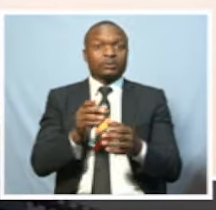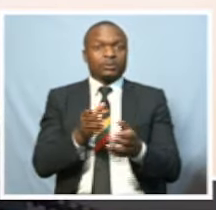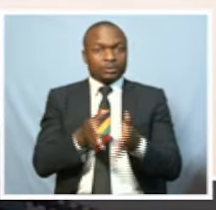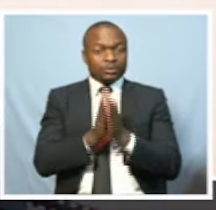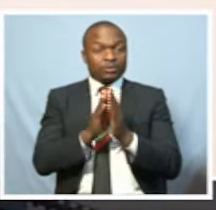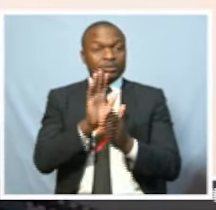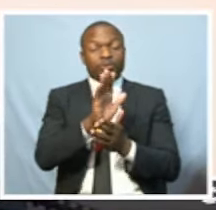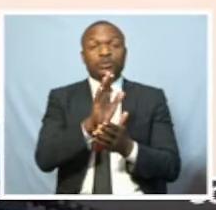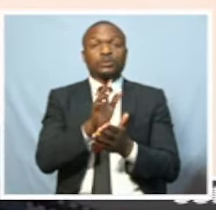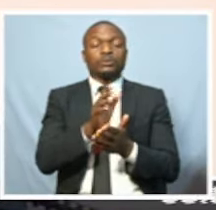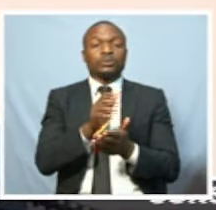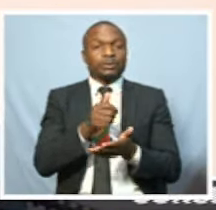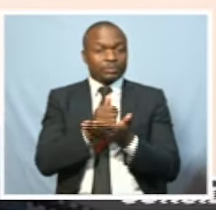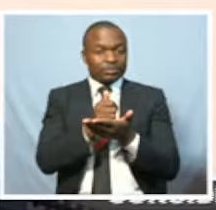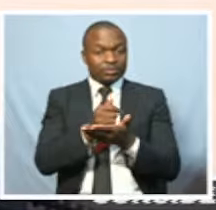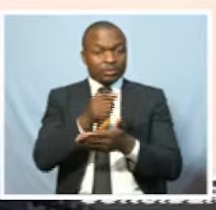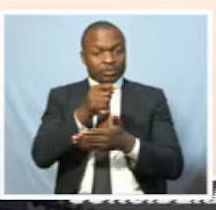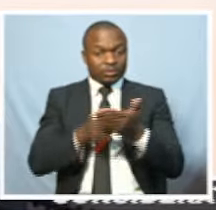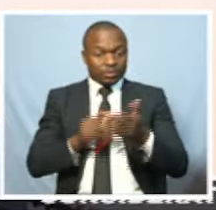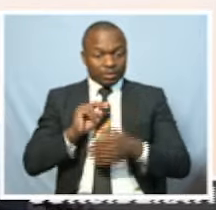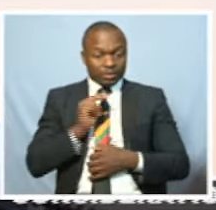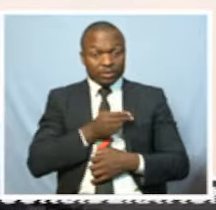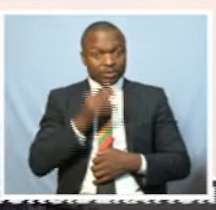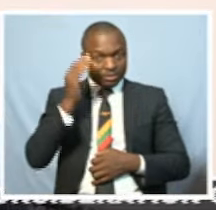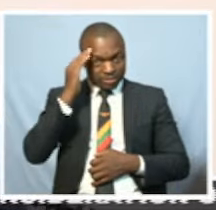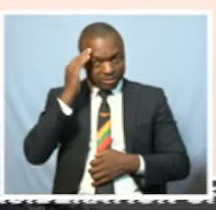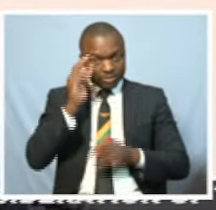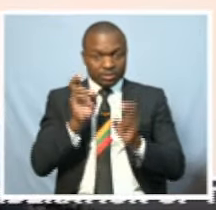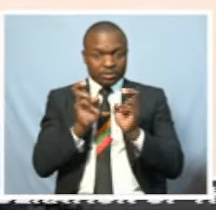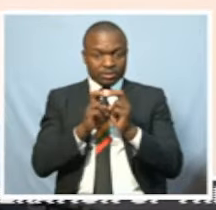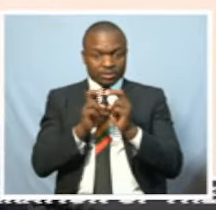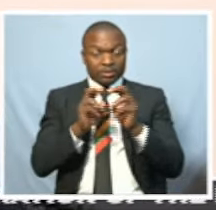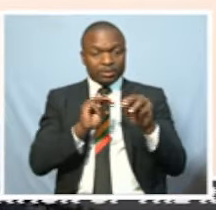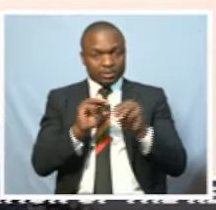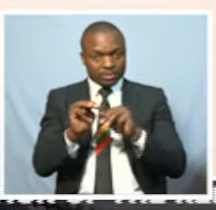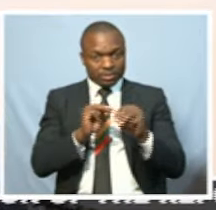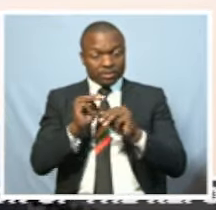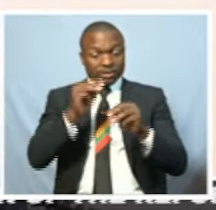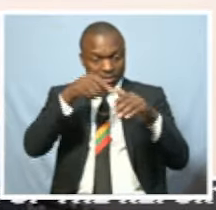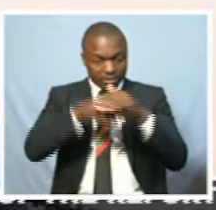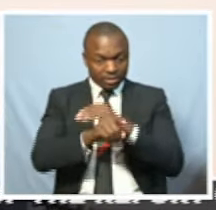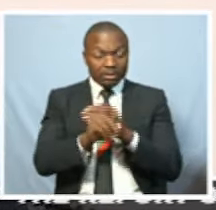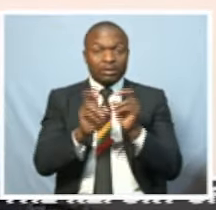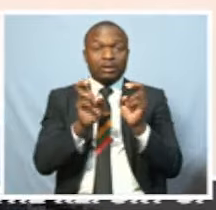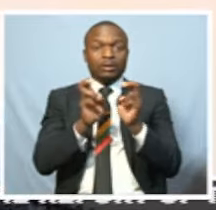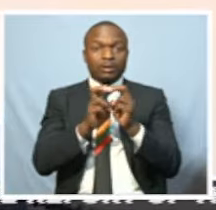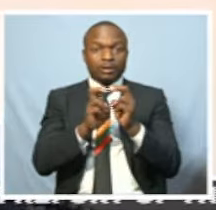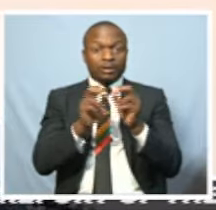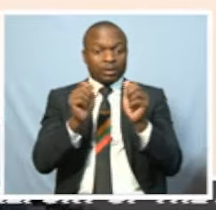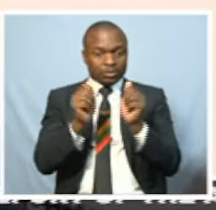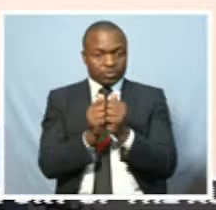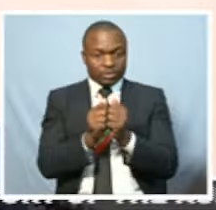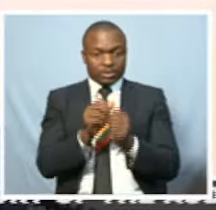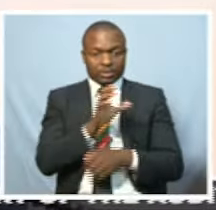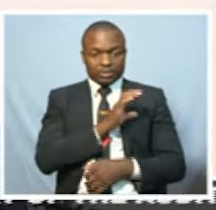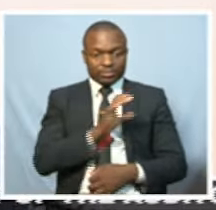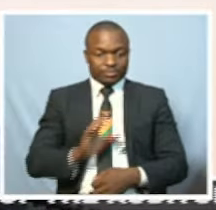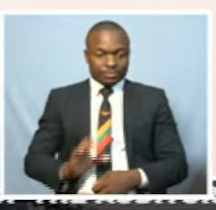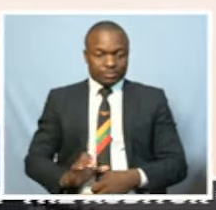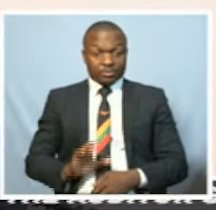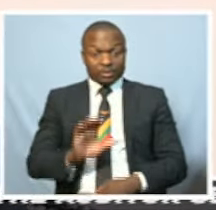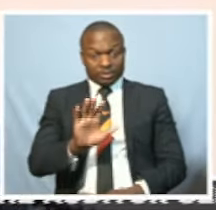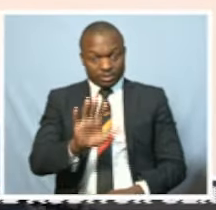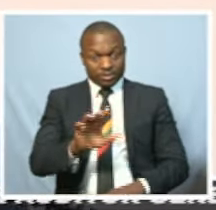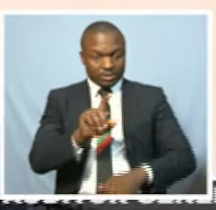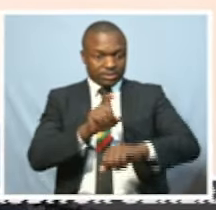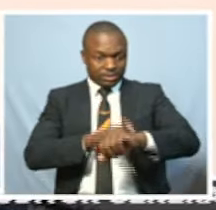terms of relationship. What we know in contract management is that when you enter into a contract with a contractor, there is a